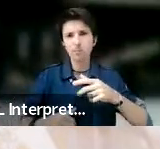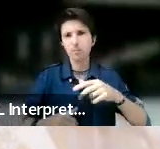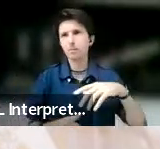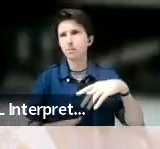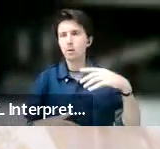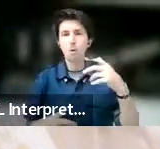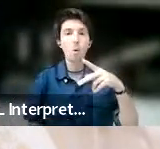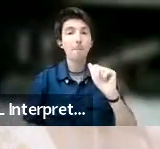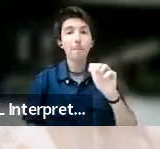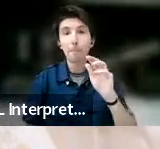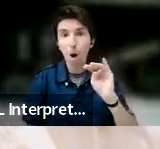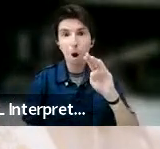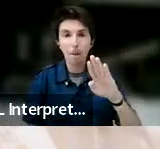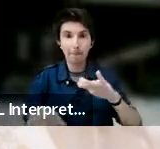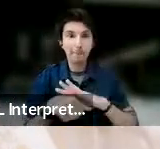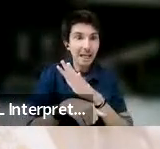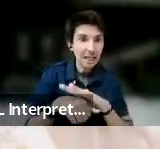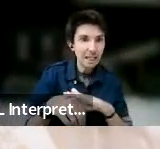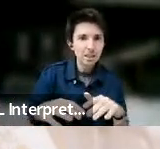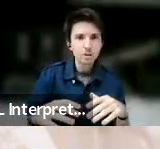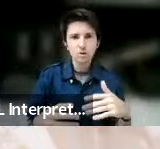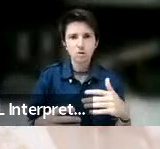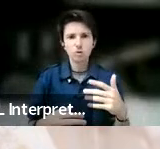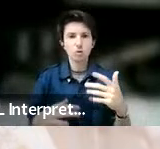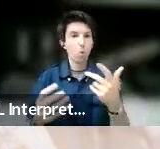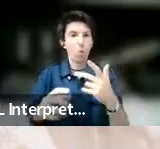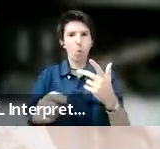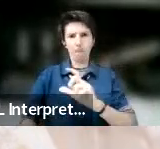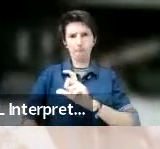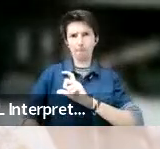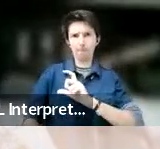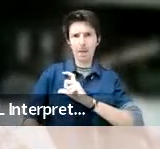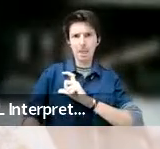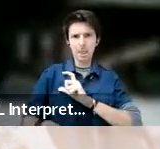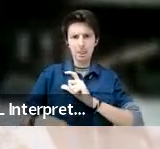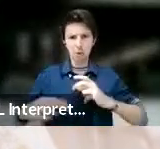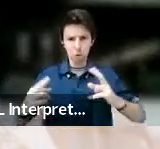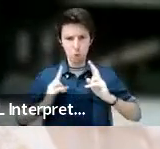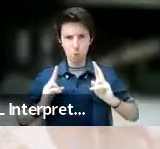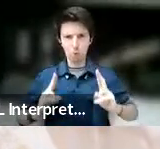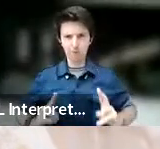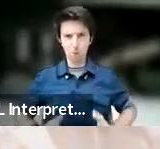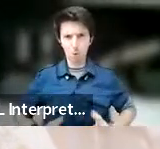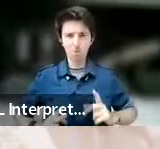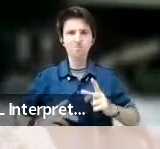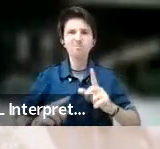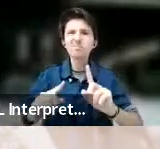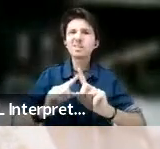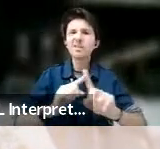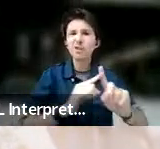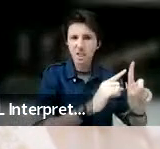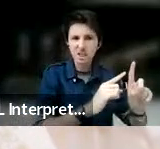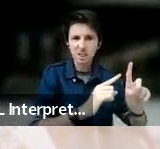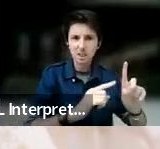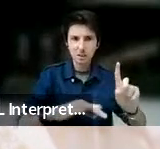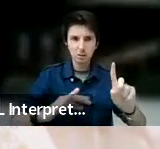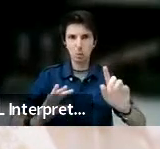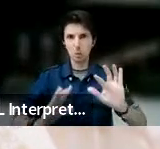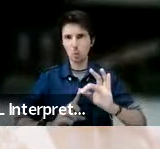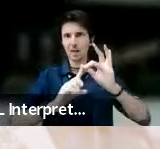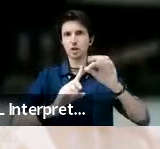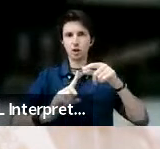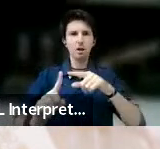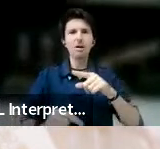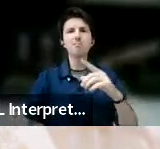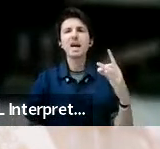a police uniform. That has a different allowance fee attached to it, and that's $18 each day.